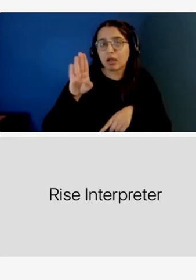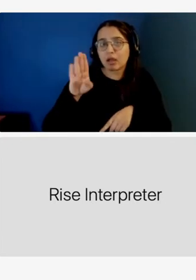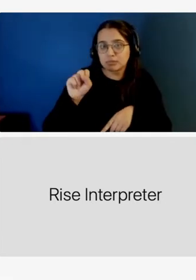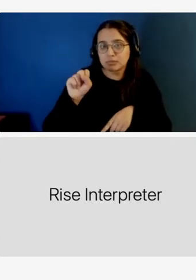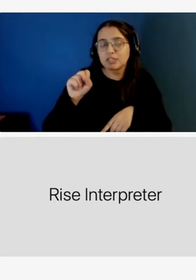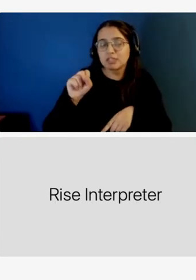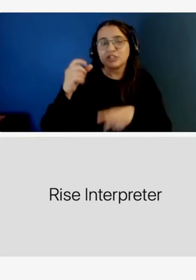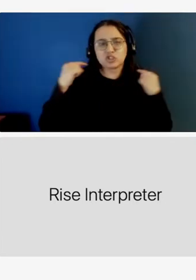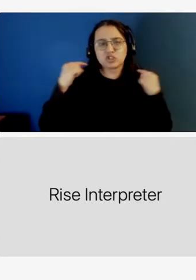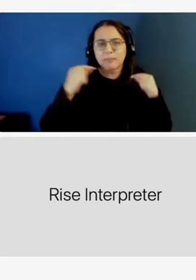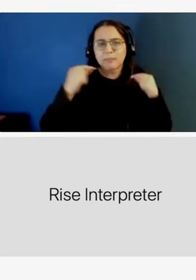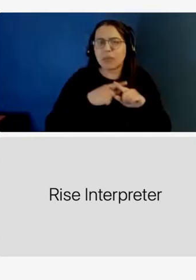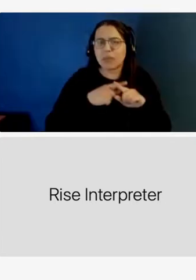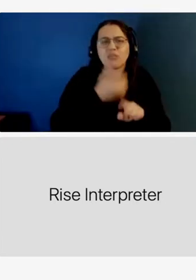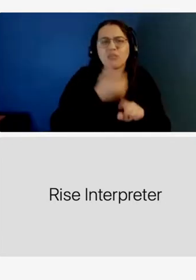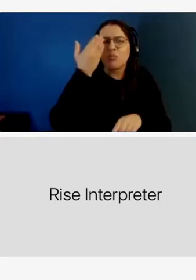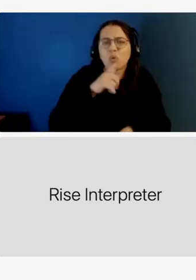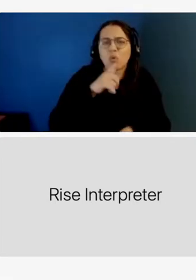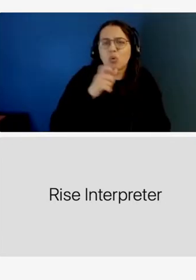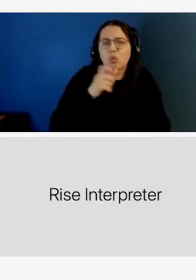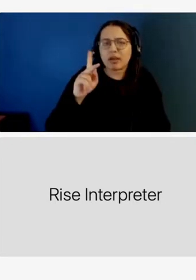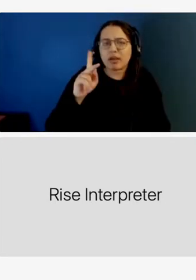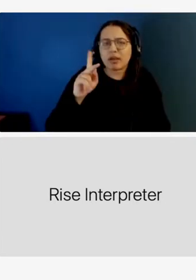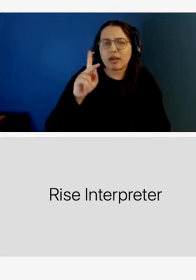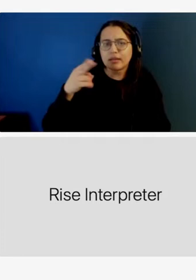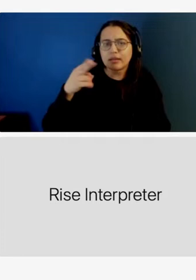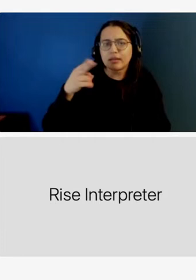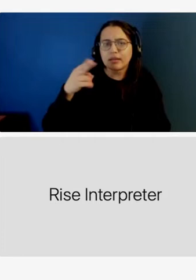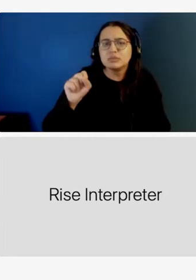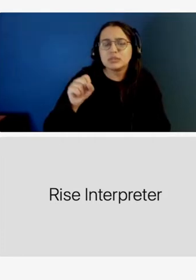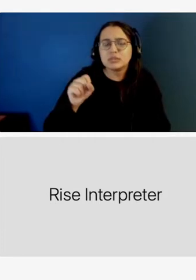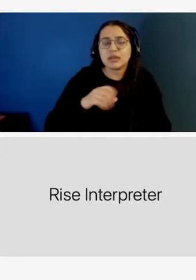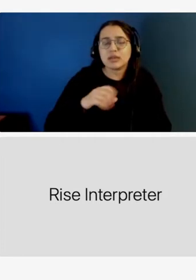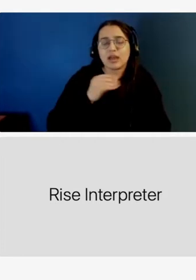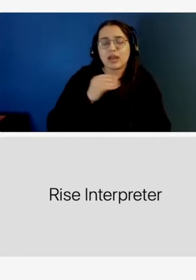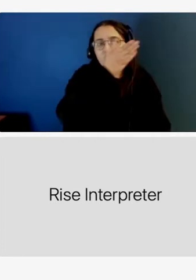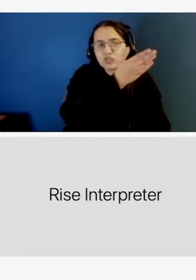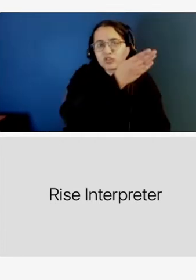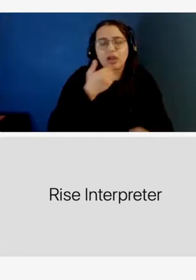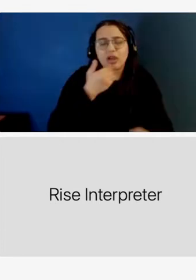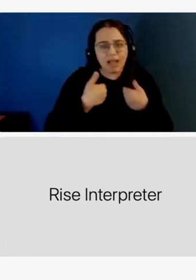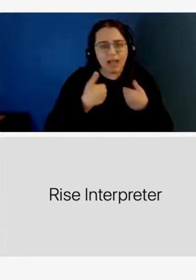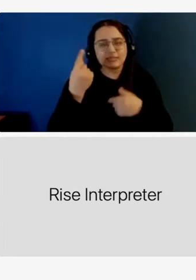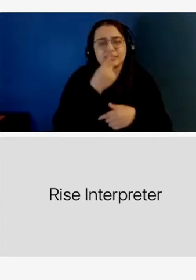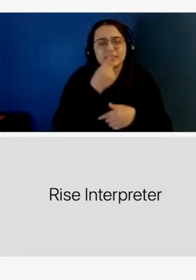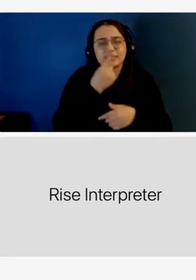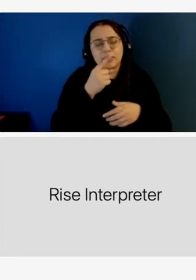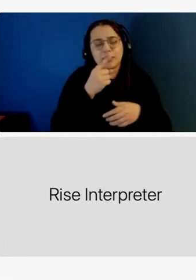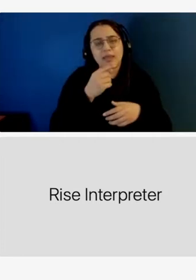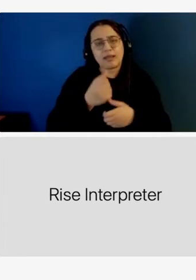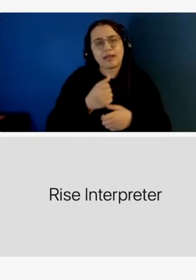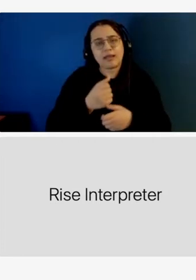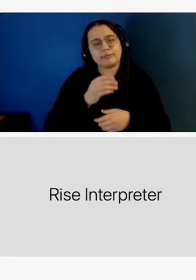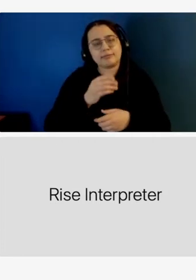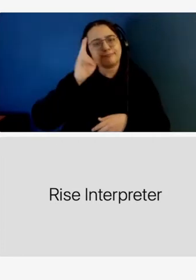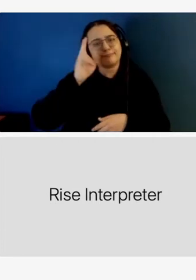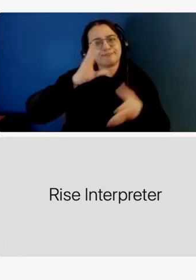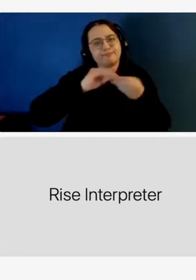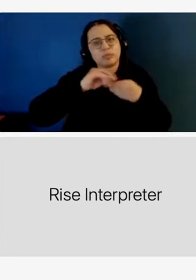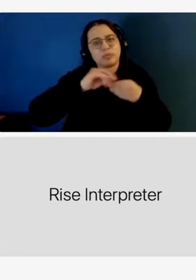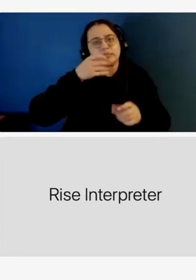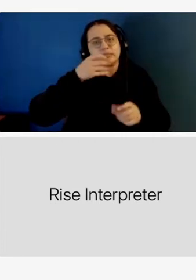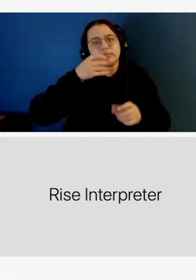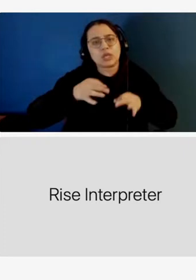something there that says, has like a biography of who Ken Hubbs is. So he said it would be